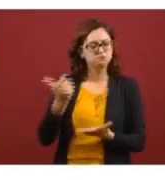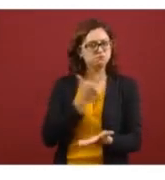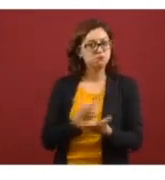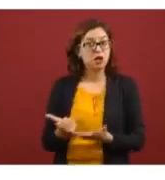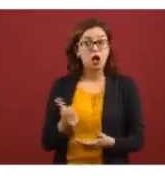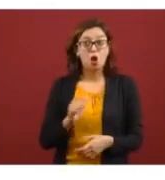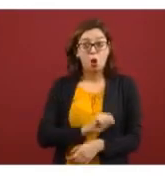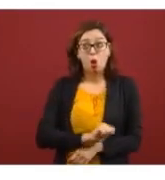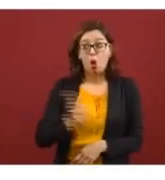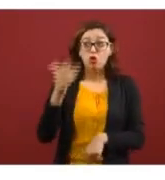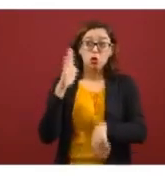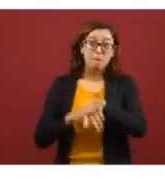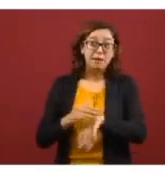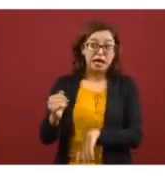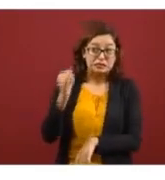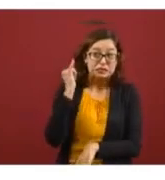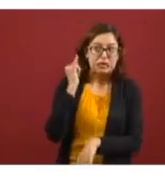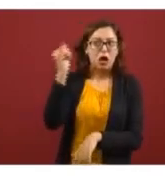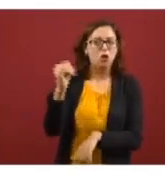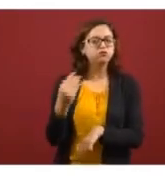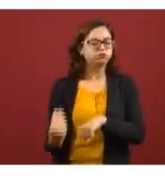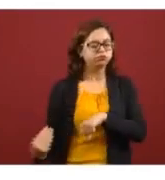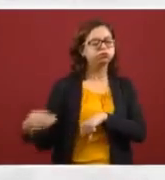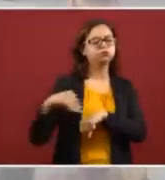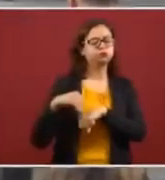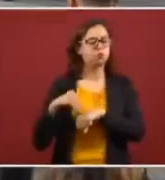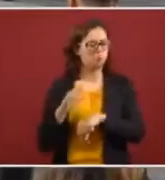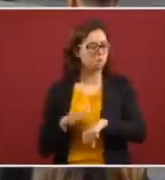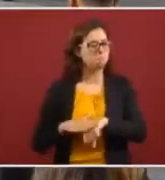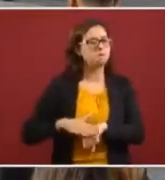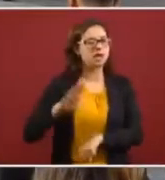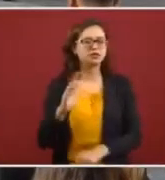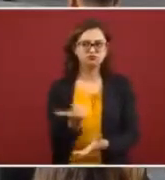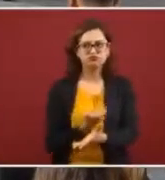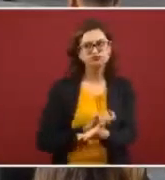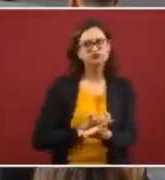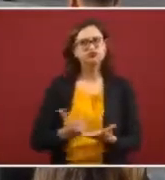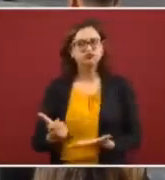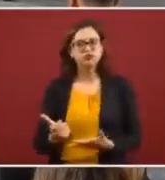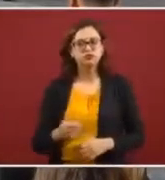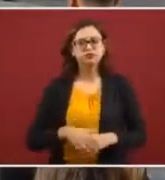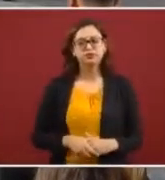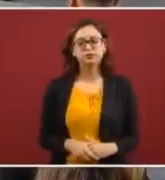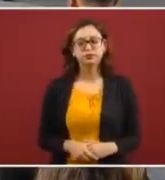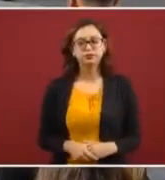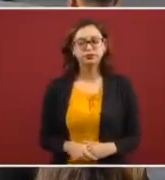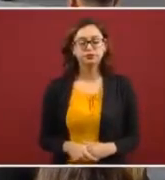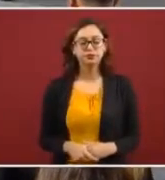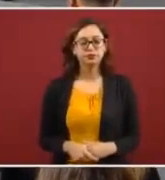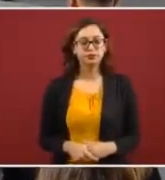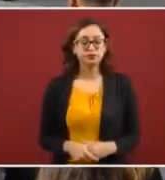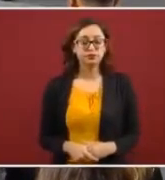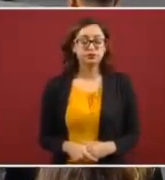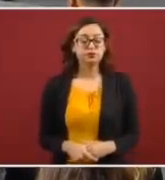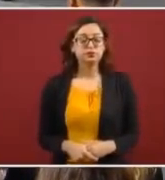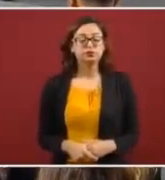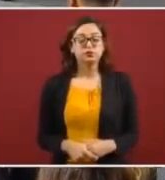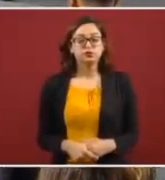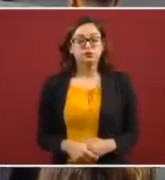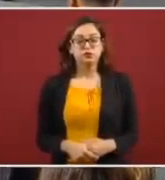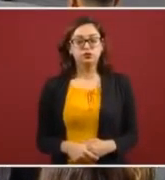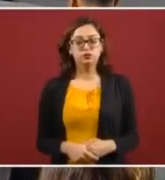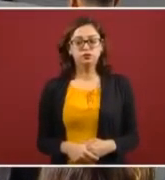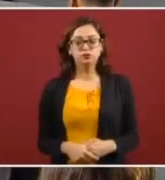And they will actually get a stimulus package if they work in the rural areas.